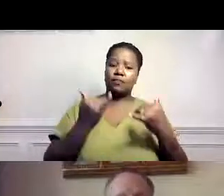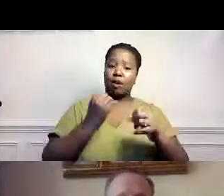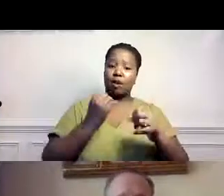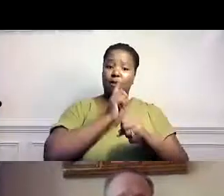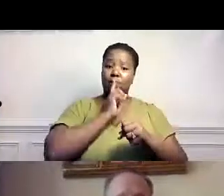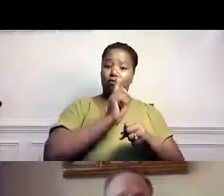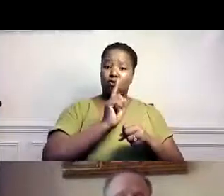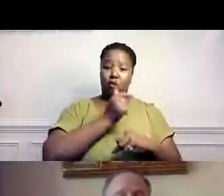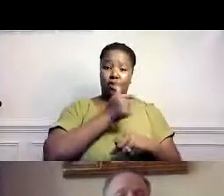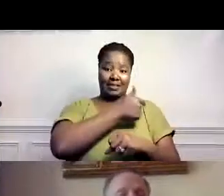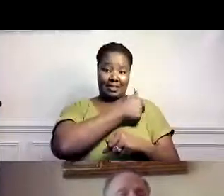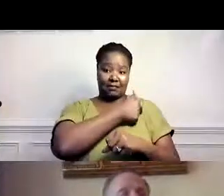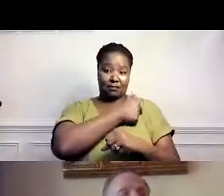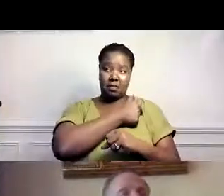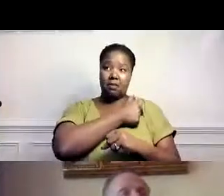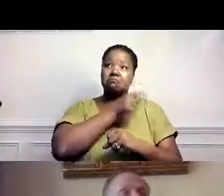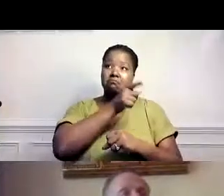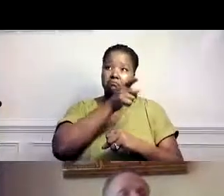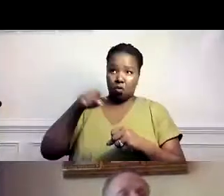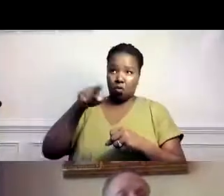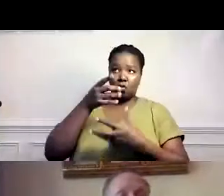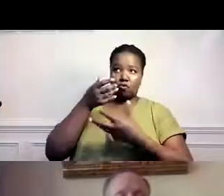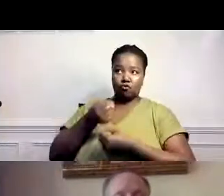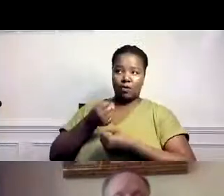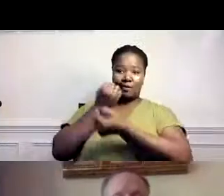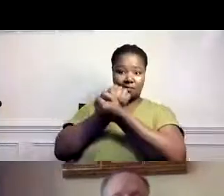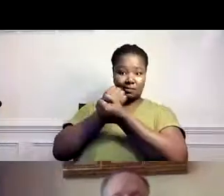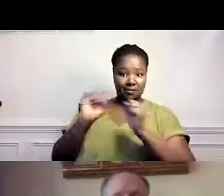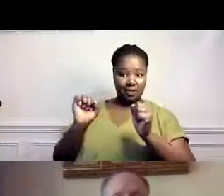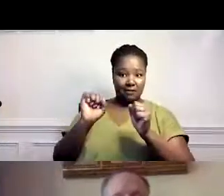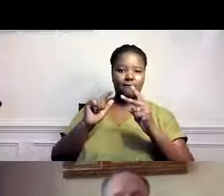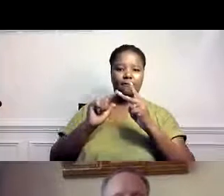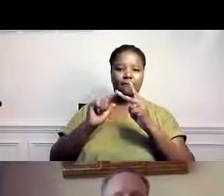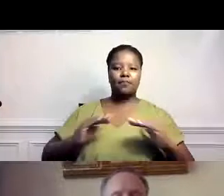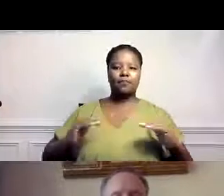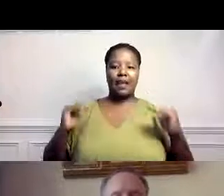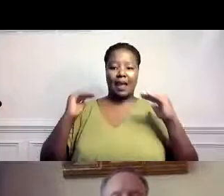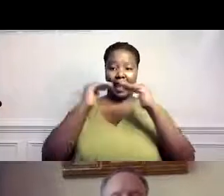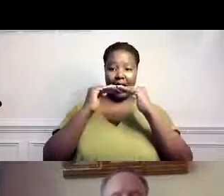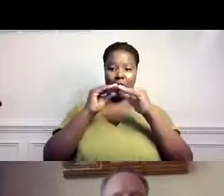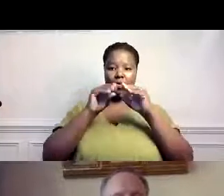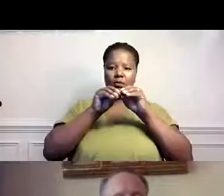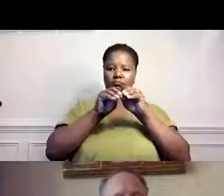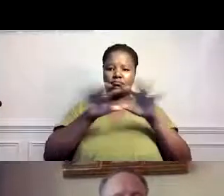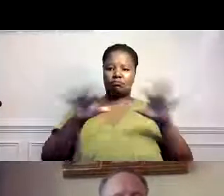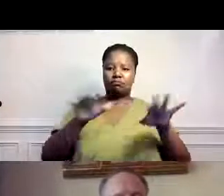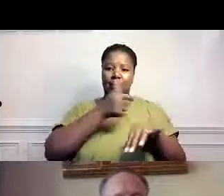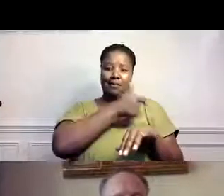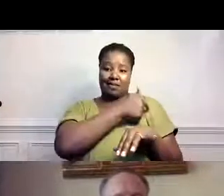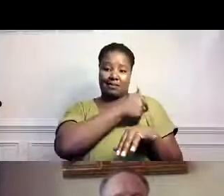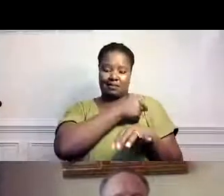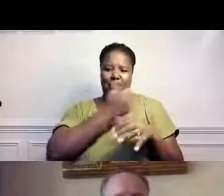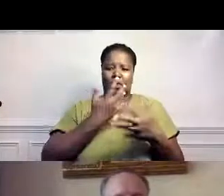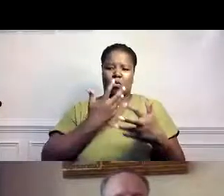vaccine is safe, and we want to make sure that there's equitable distribution. Next slide, please.